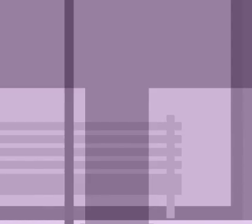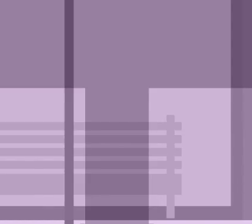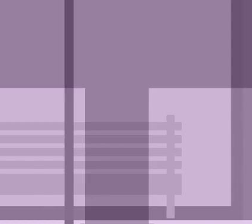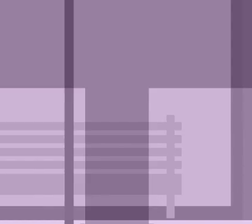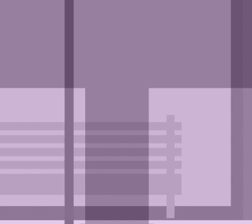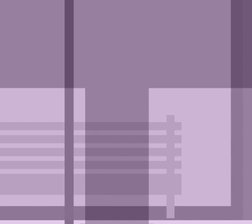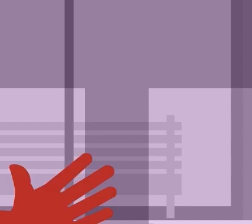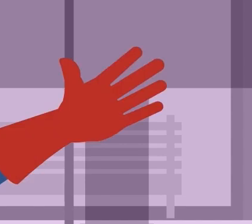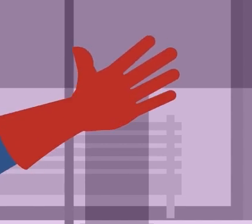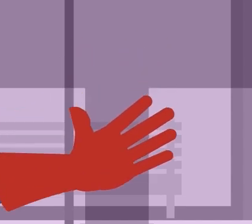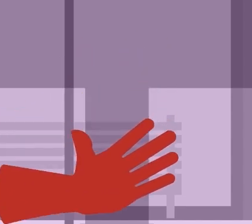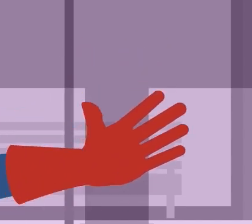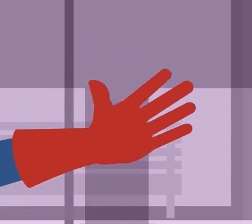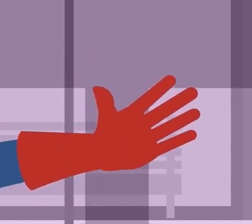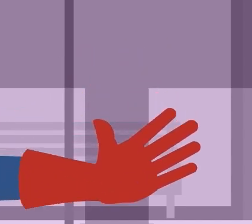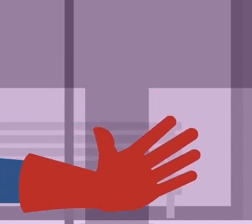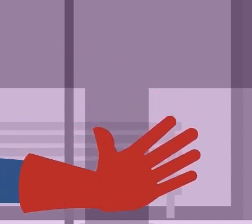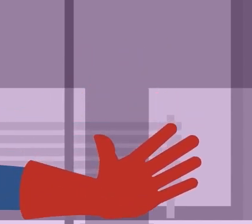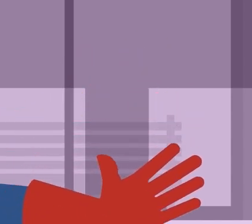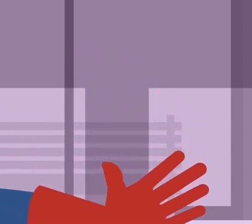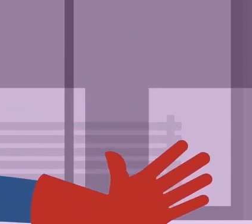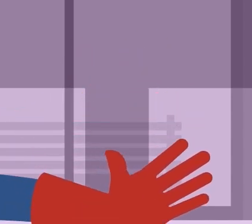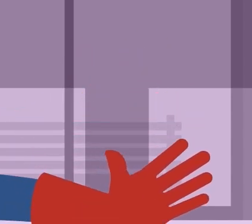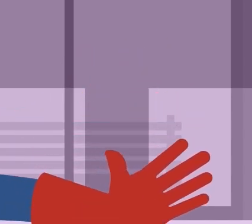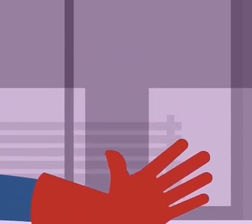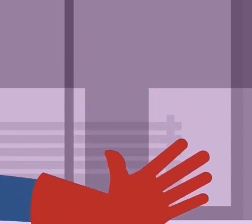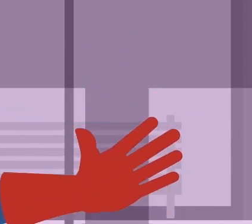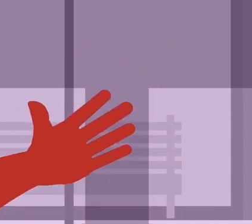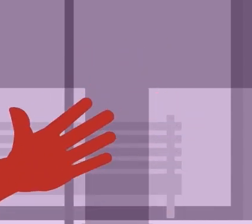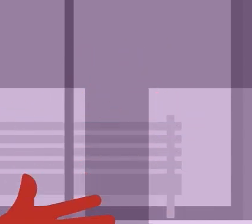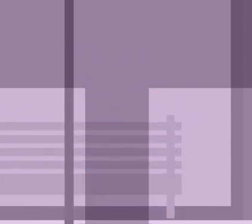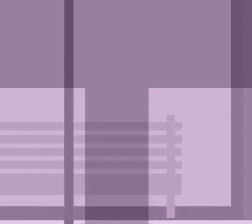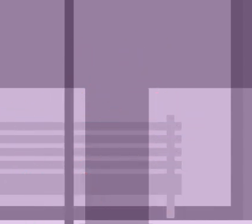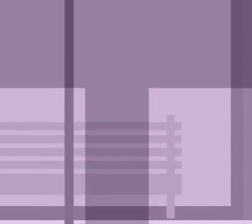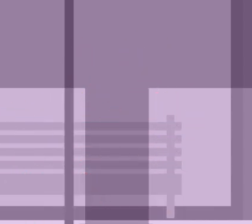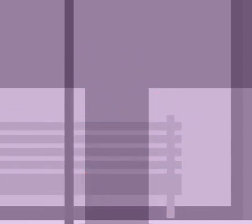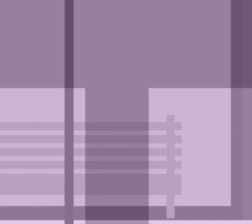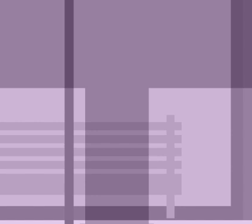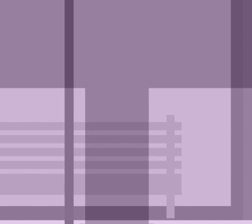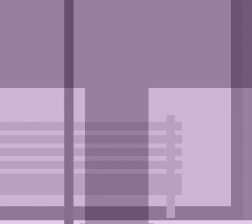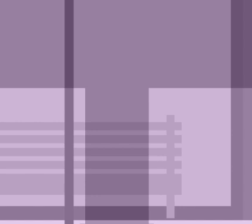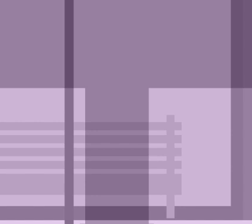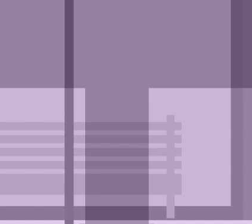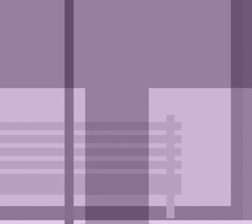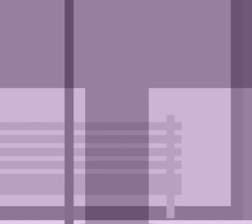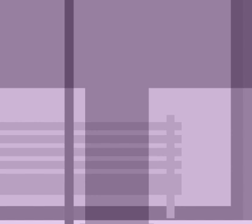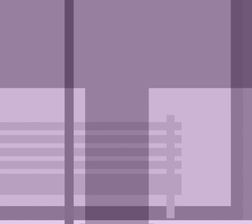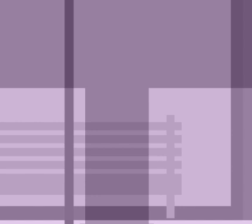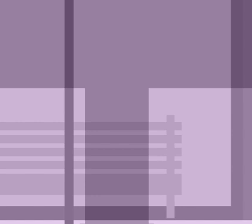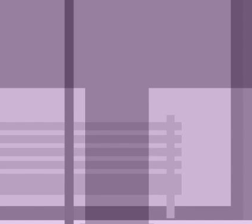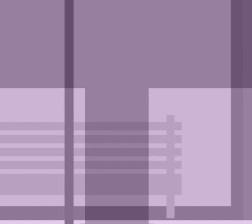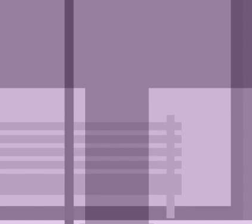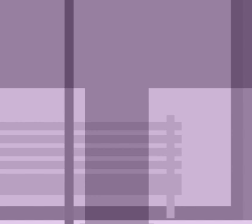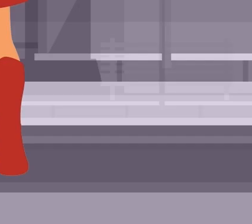rights. They're your superpowers. Your sword of protection is your right to live free from ill treatment, sexual